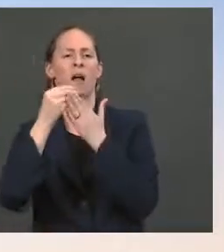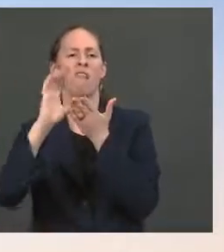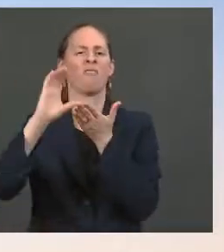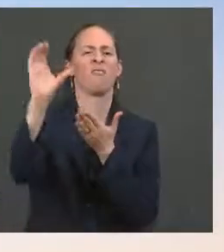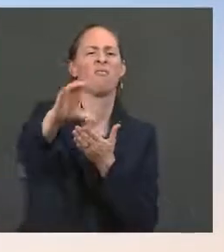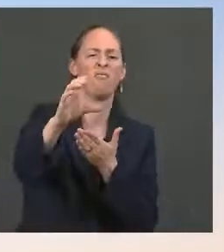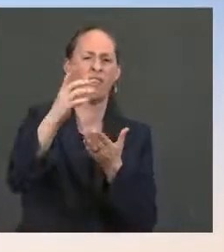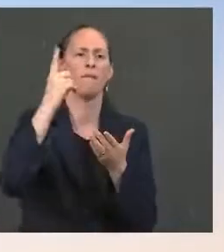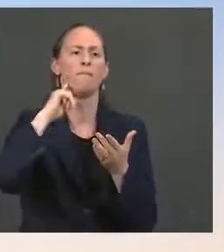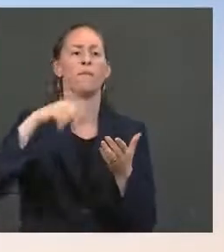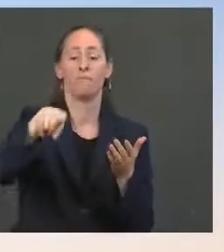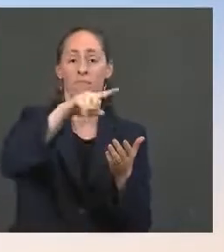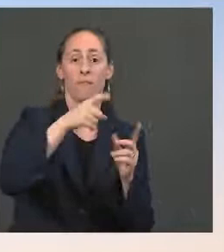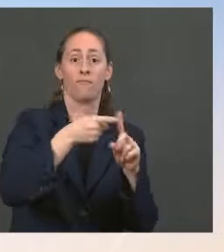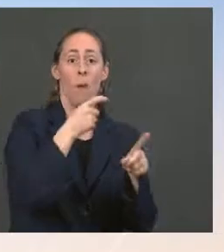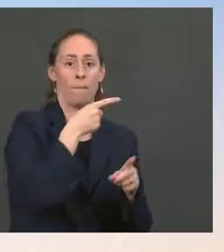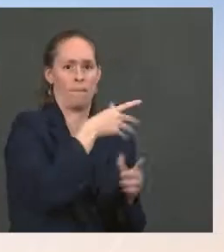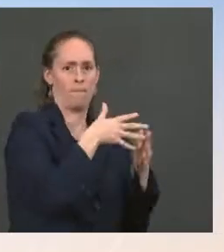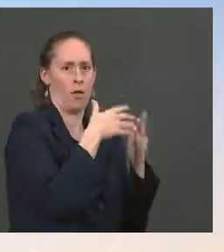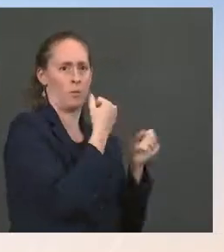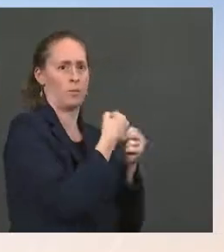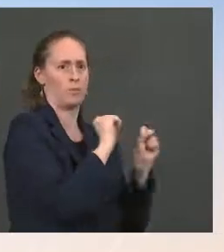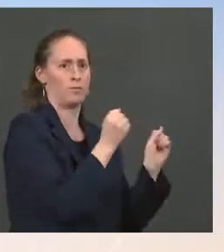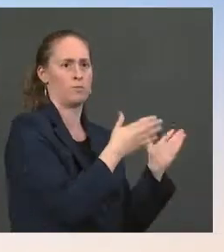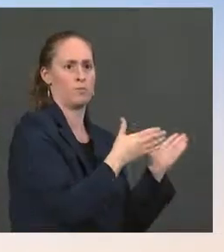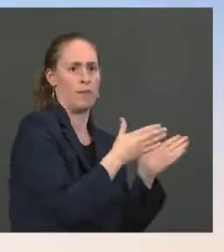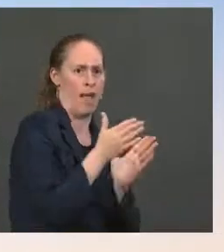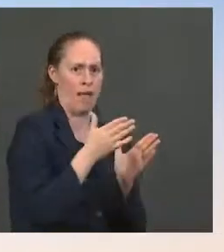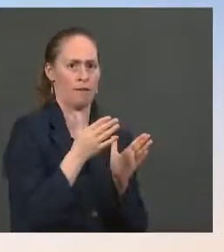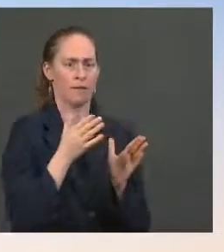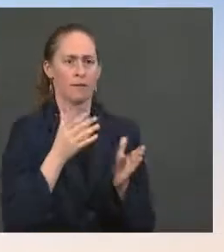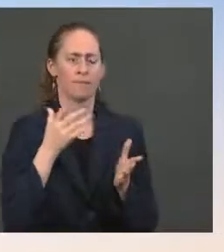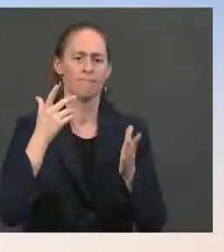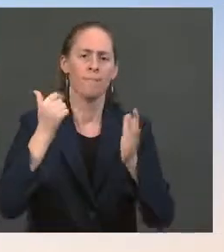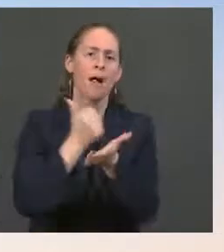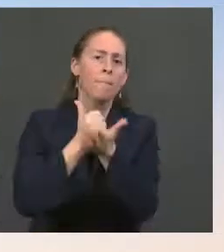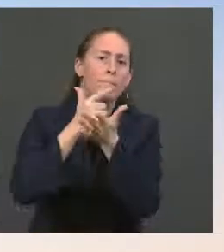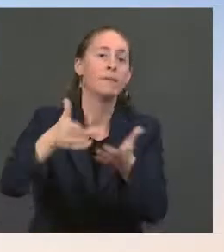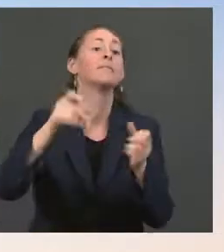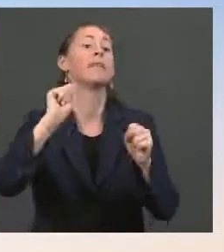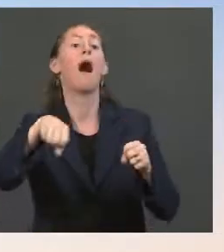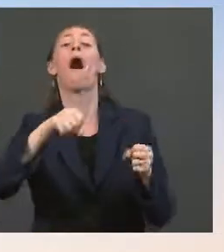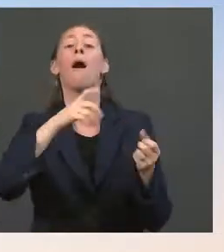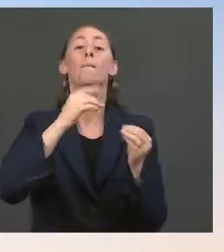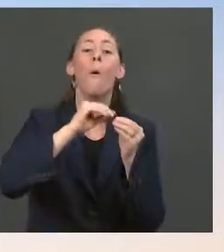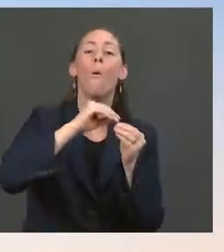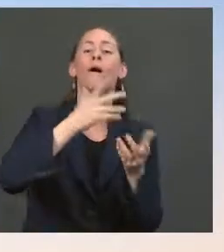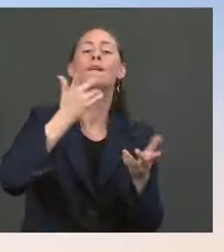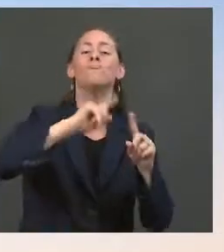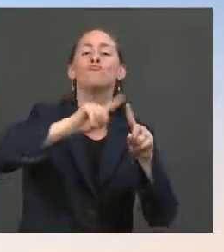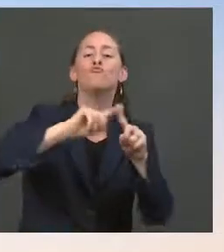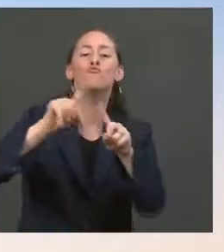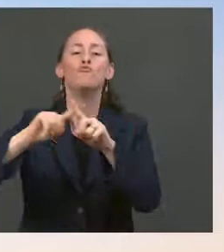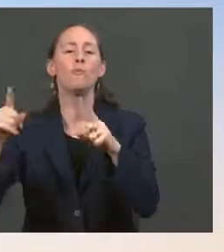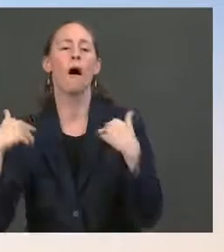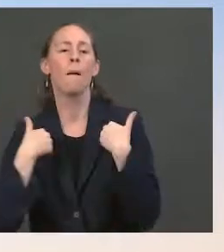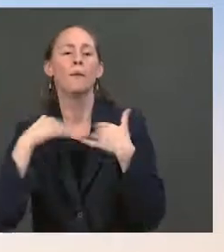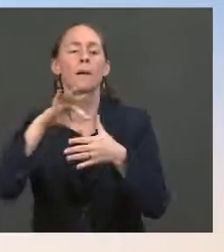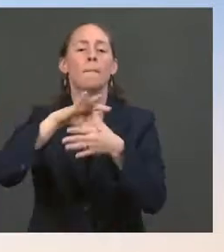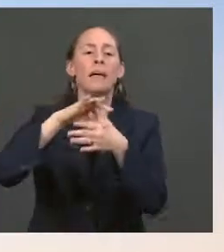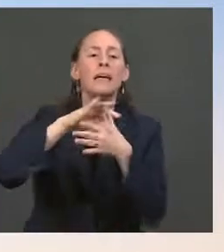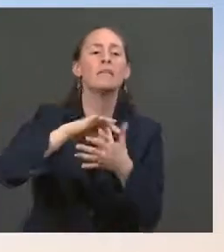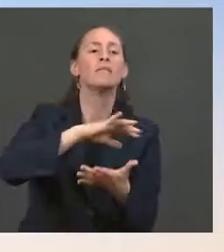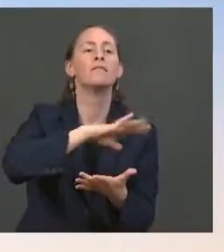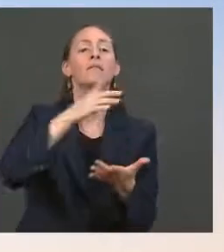millions more in loan guarantees to expand capacity for meat and poultry processing and address bottlenecks in the food supply chain